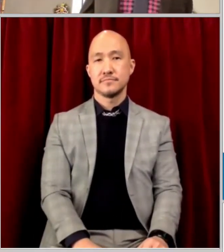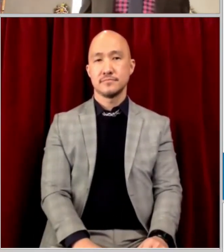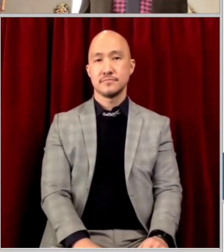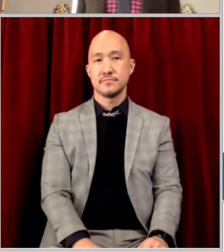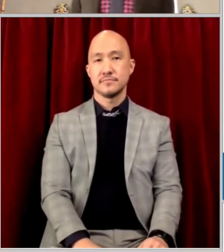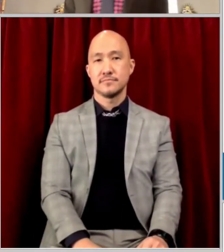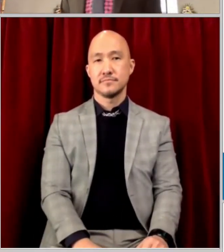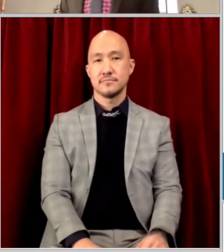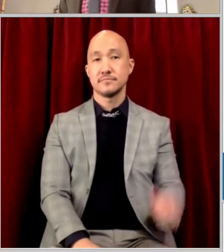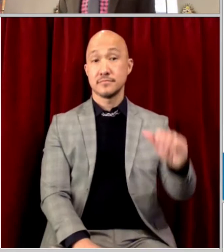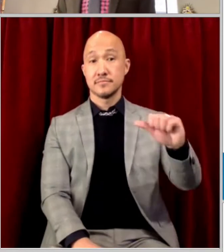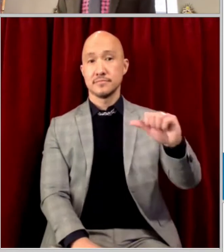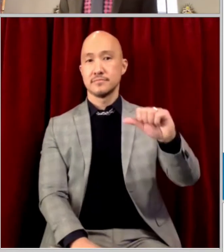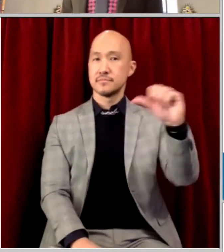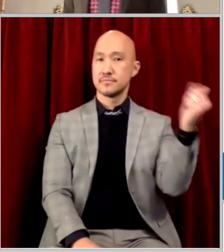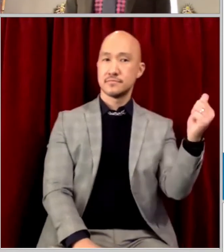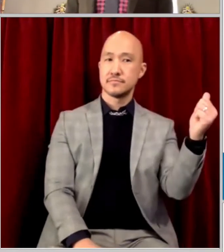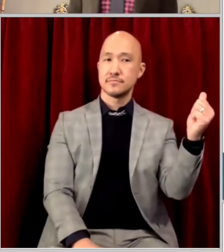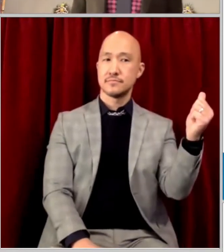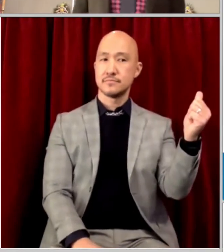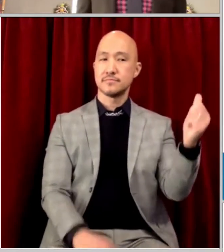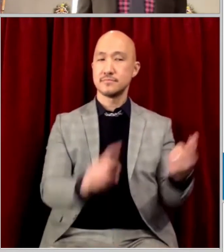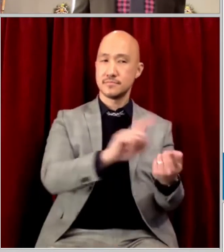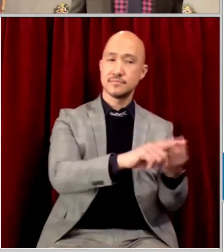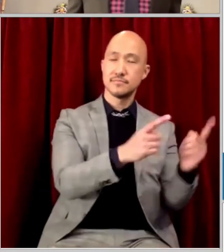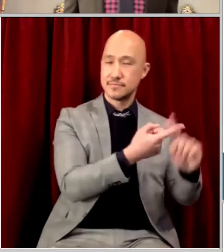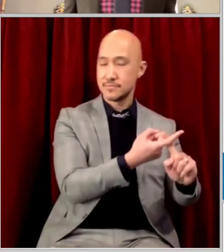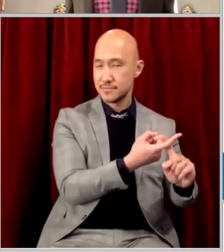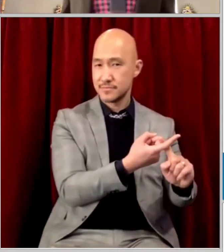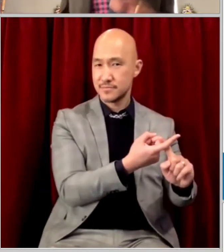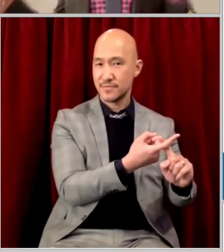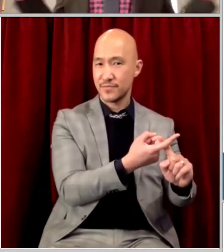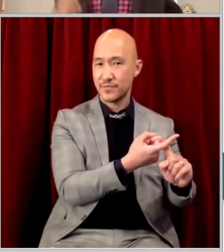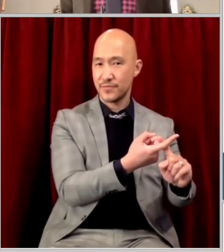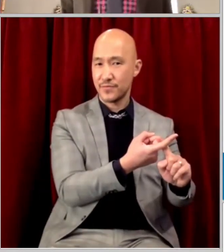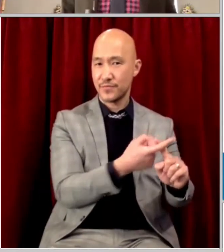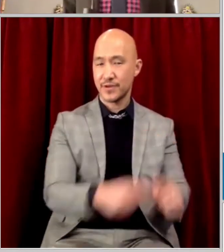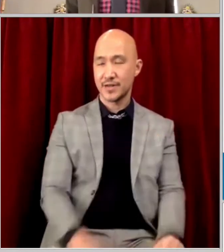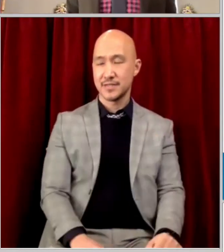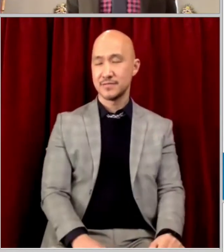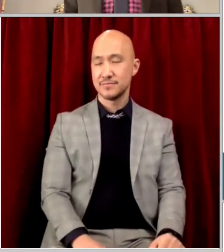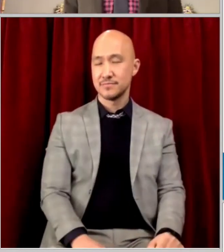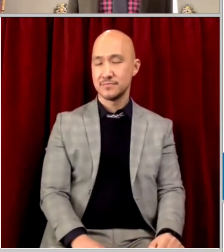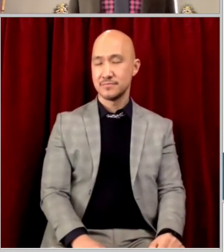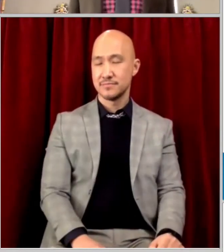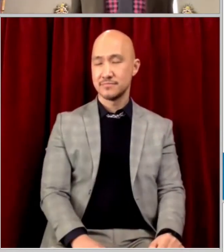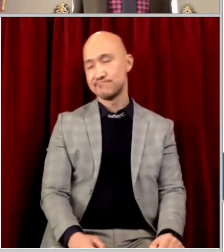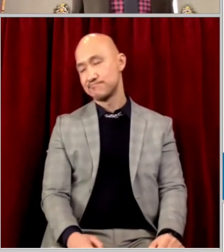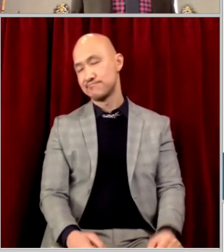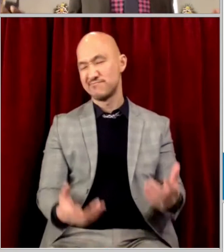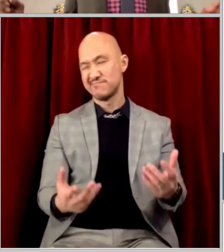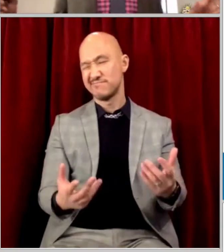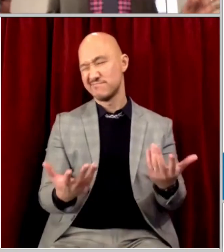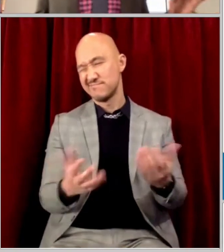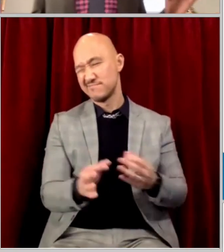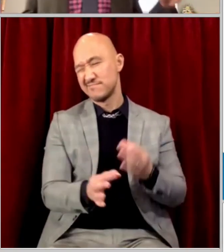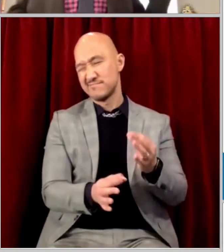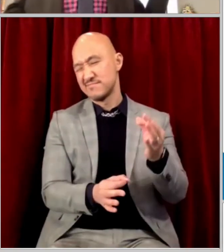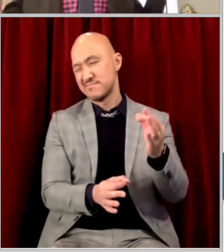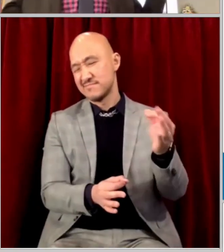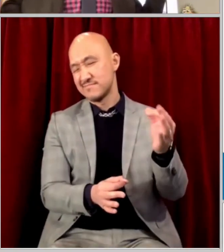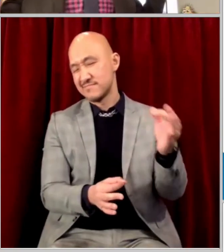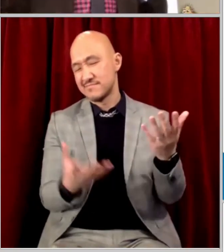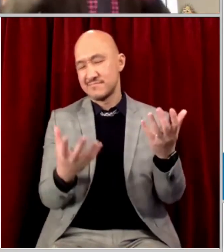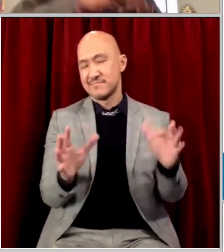knee surgery, so he couldn't go anywhere. And so we said, you know what, we're going to bring the light to you, right? And so for 6 weeks, it was